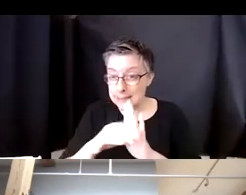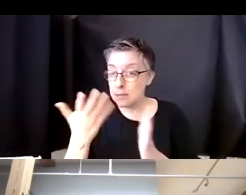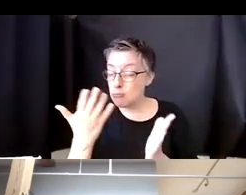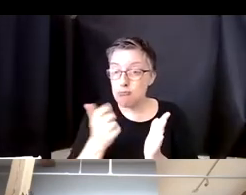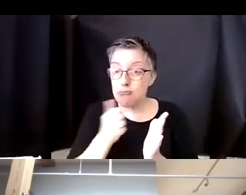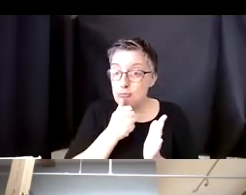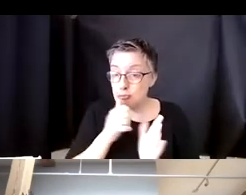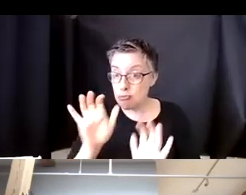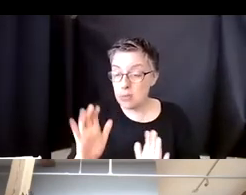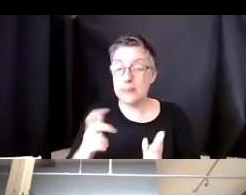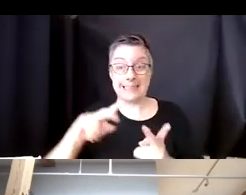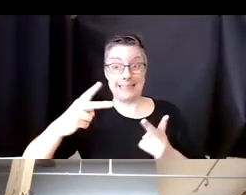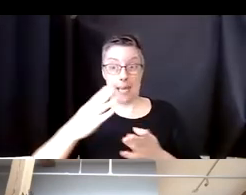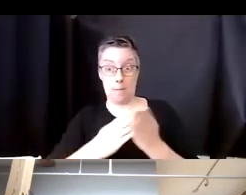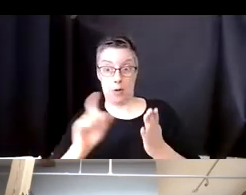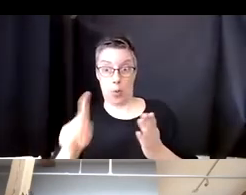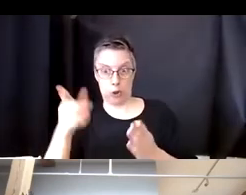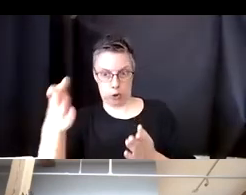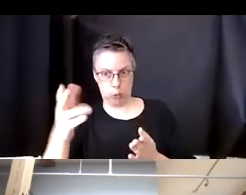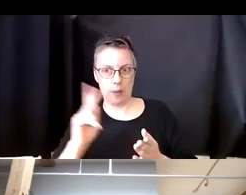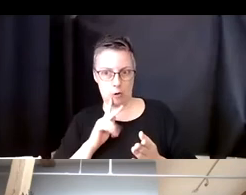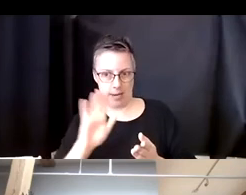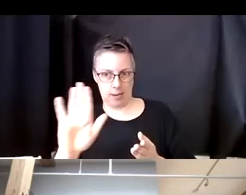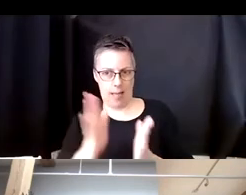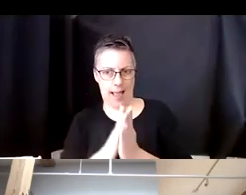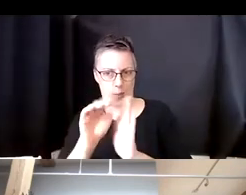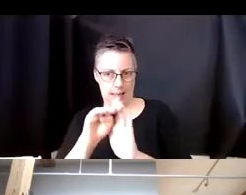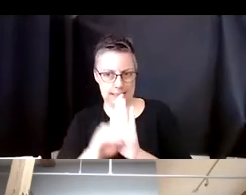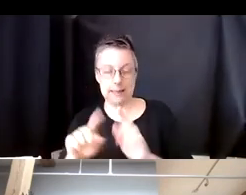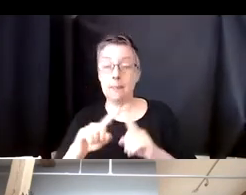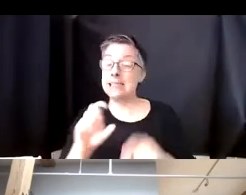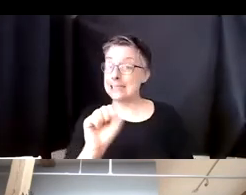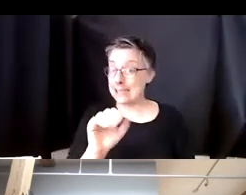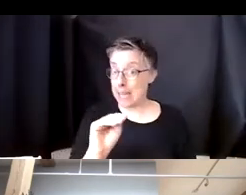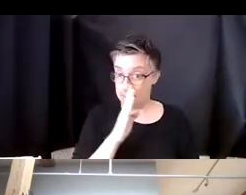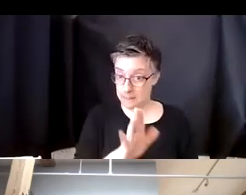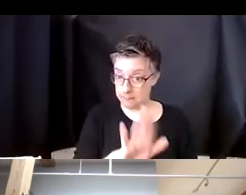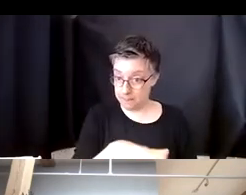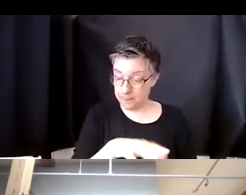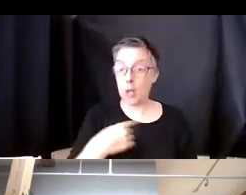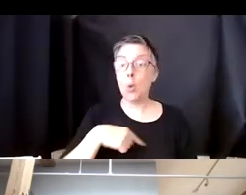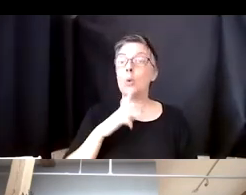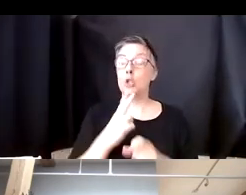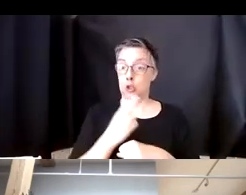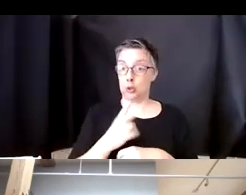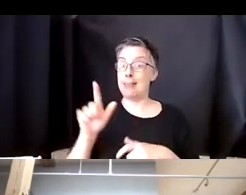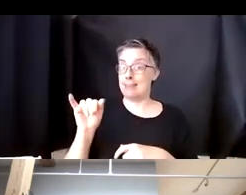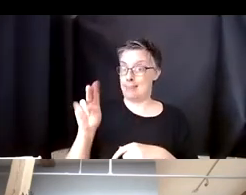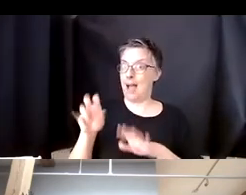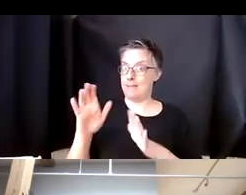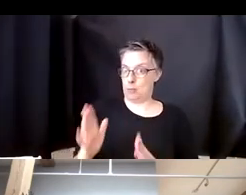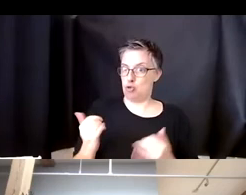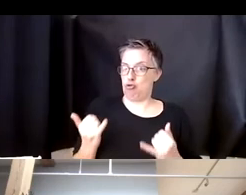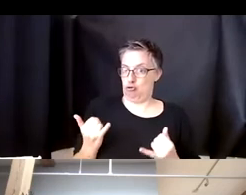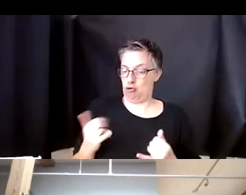pass the second part of the question on to you, Carrie. But to Sam, we are using a live captioner.